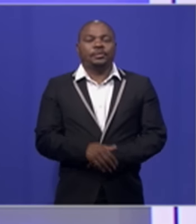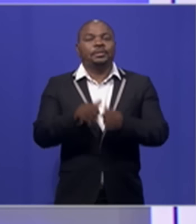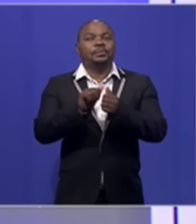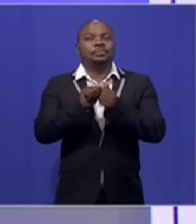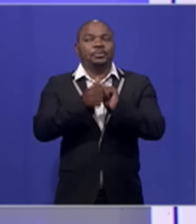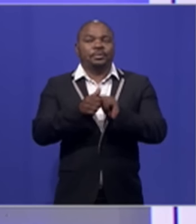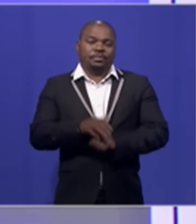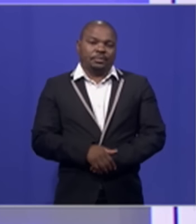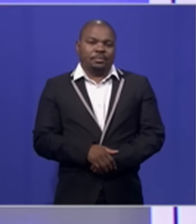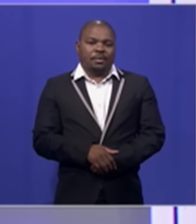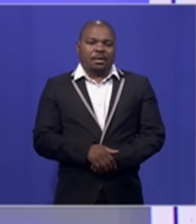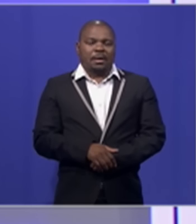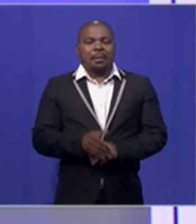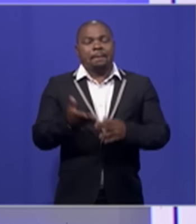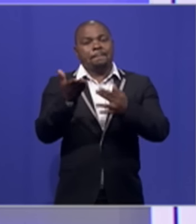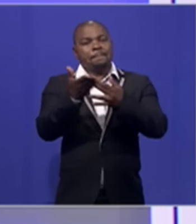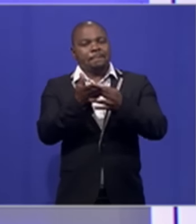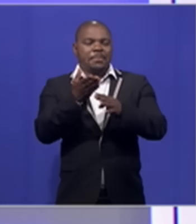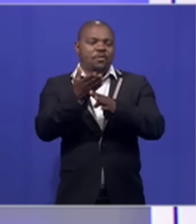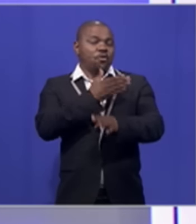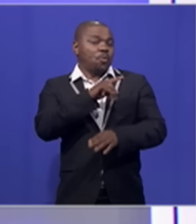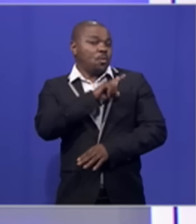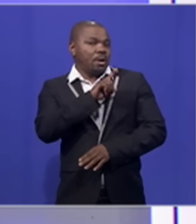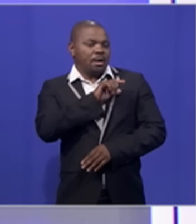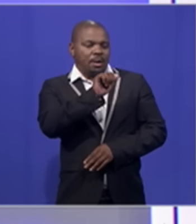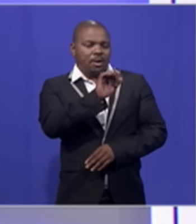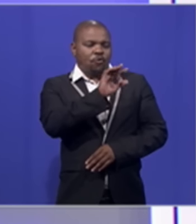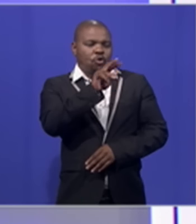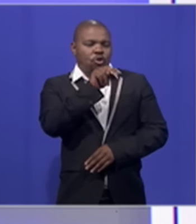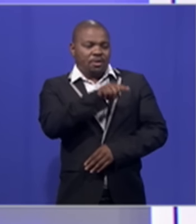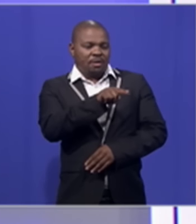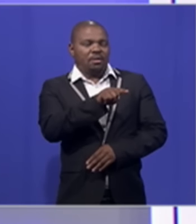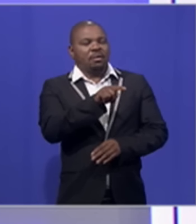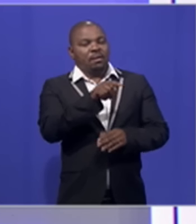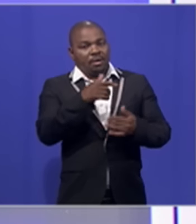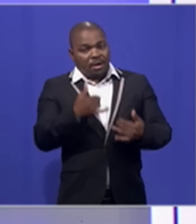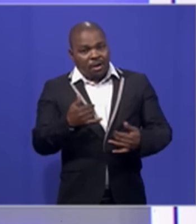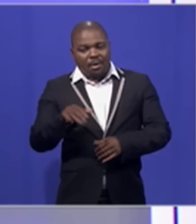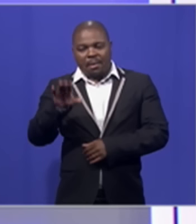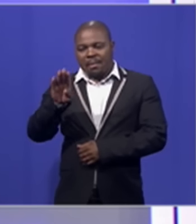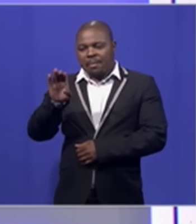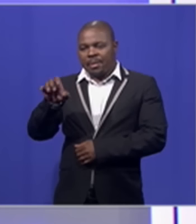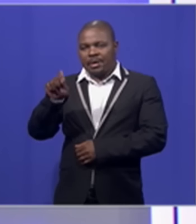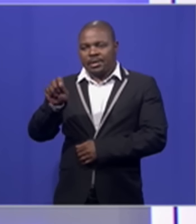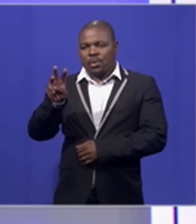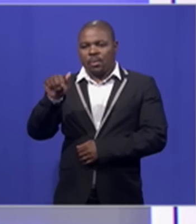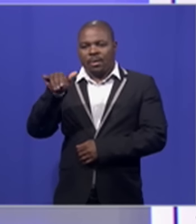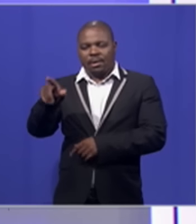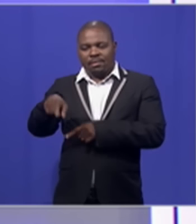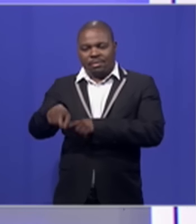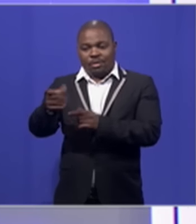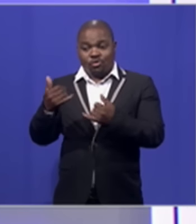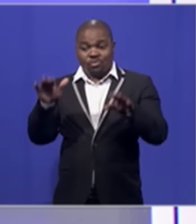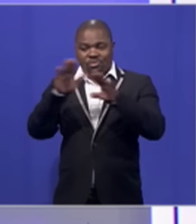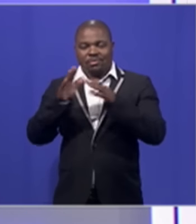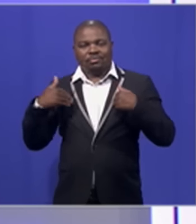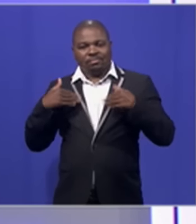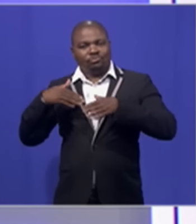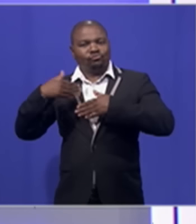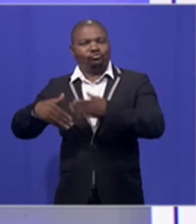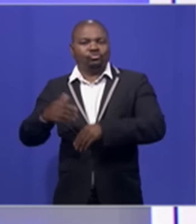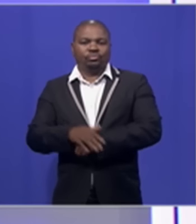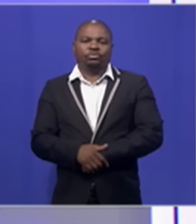Dipapadi mmuo re fumana hore ka mora kgefutso ya dipapadi tsa AFCON tse phethetsweng maobane dipapadi tsa Betway Premiership di tswela pele phirimaneng ena.